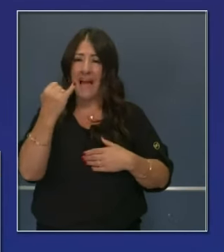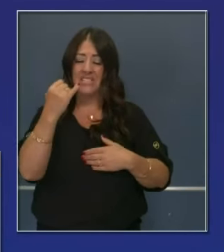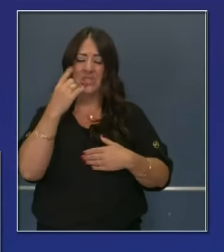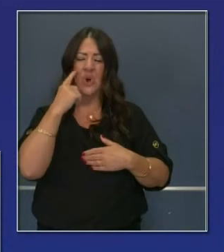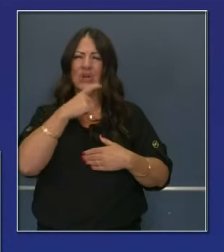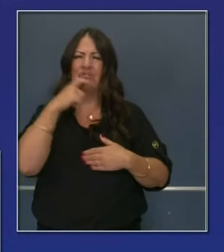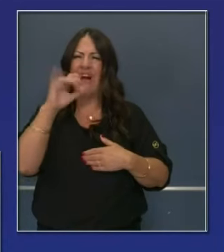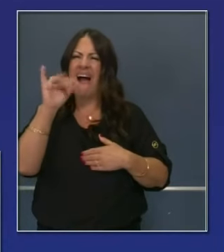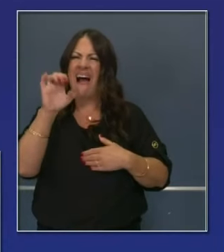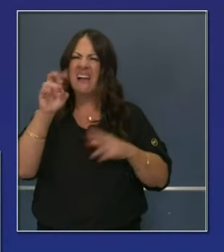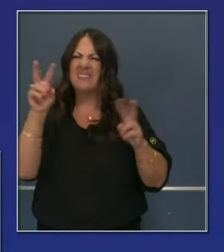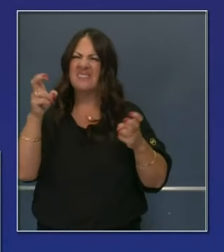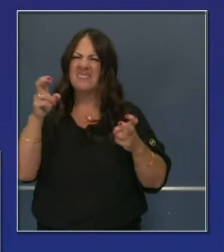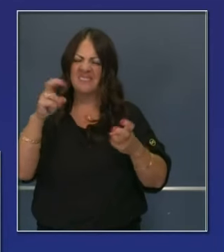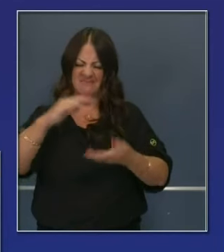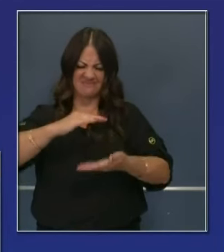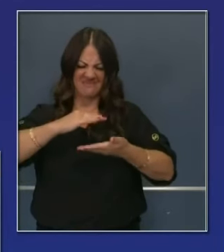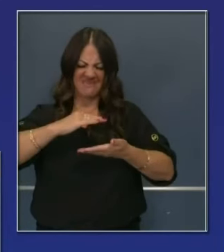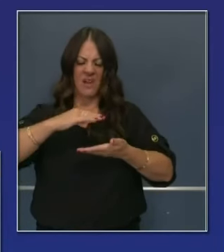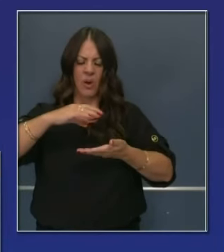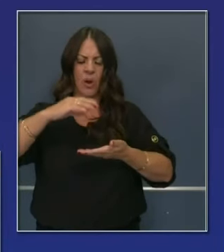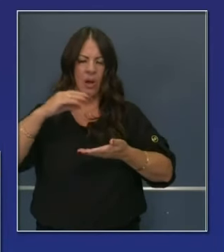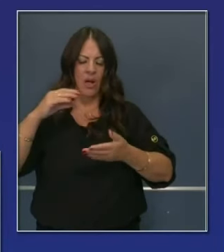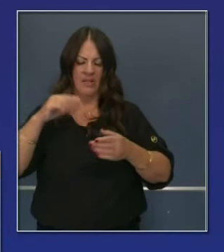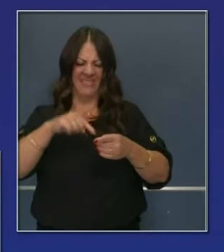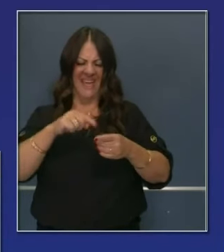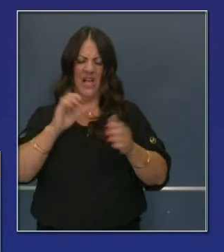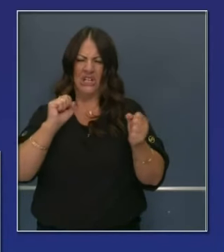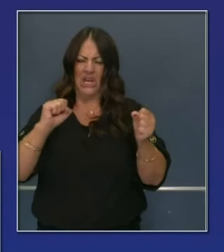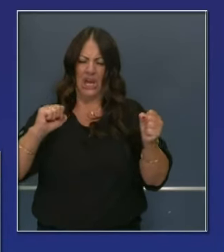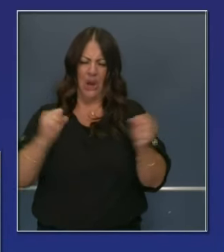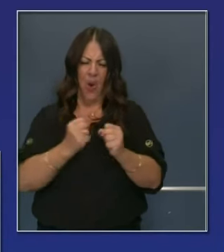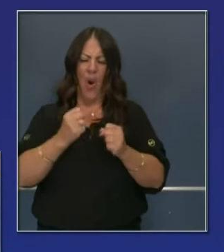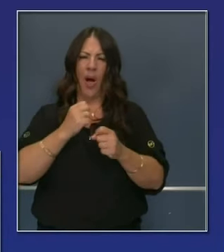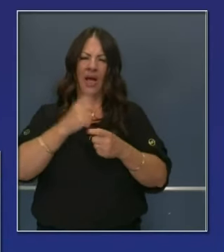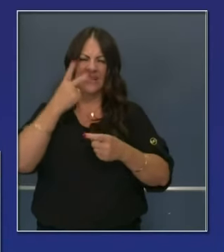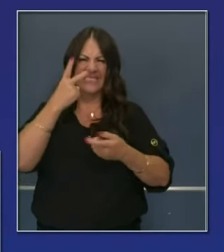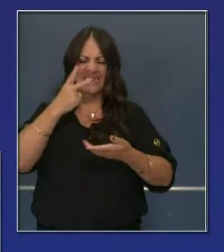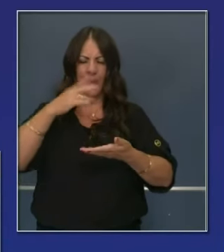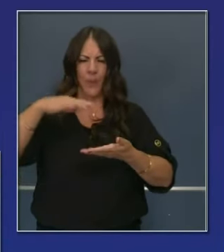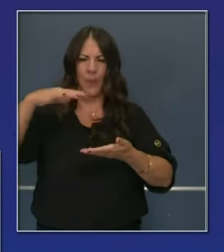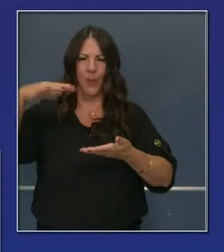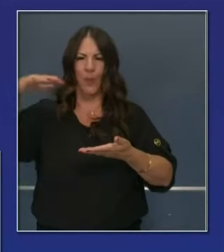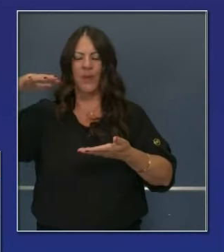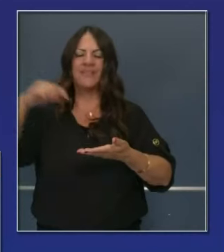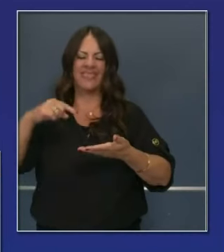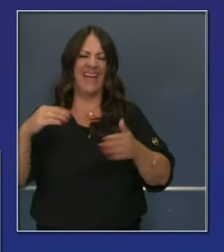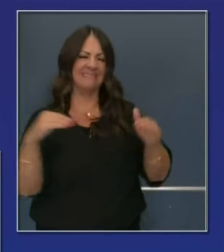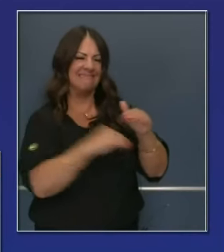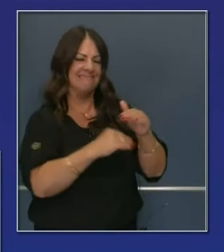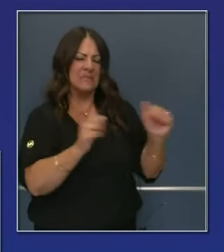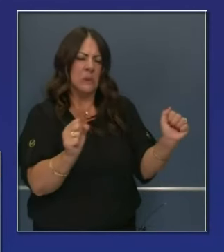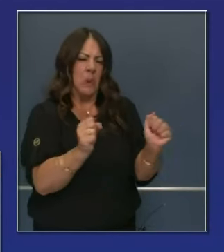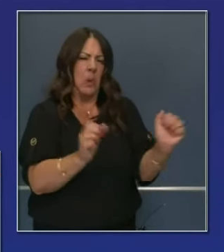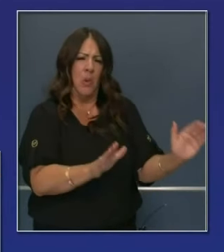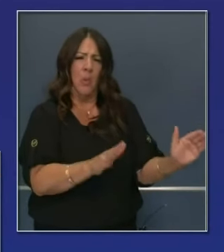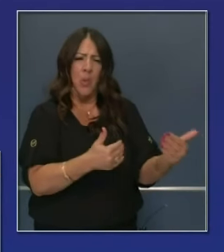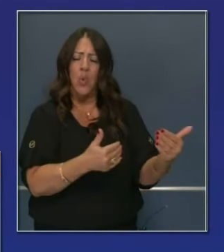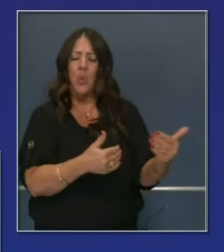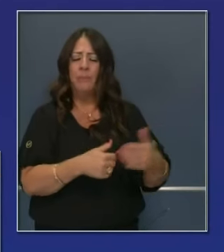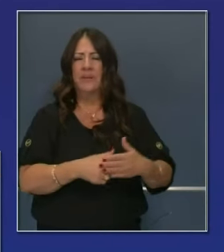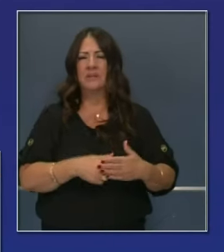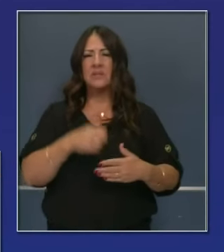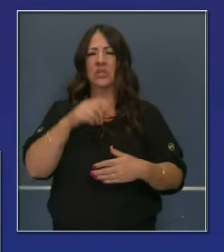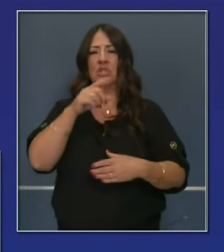remember the transport media, you imagine the swabs were issues related to testing. Don't think that